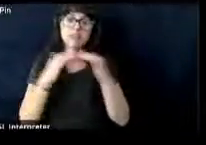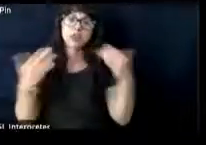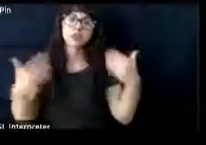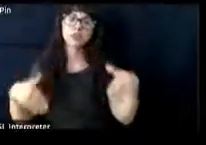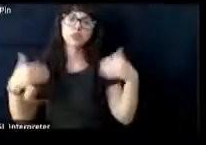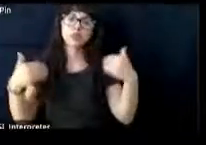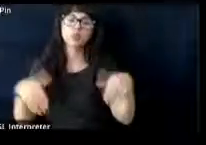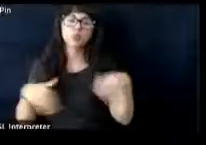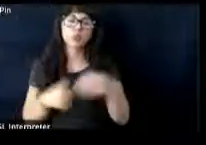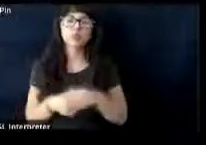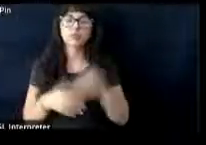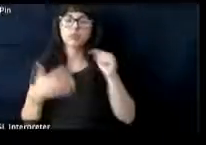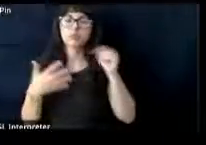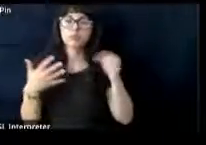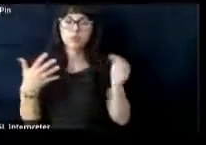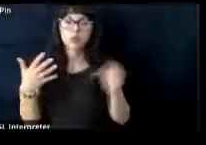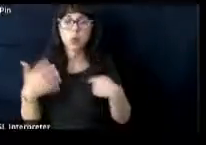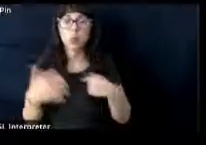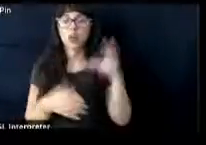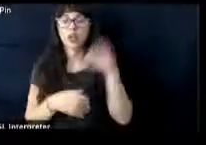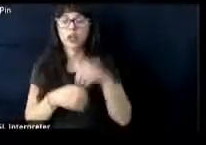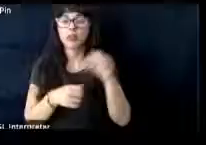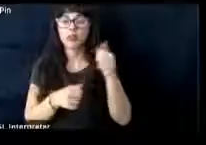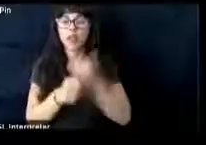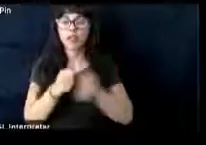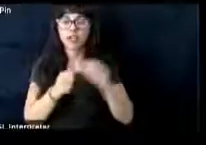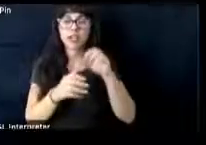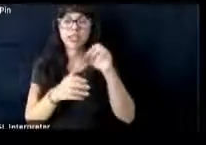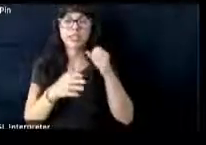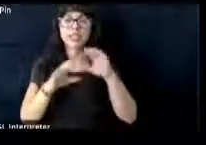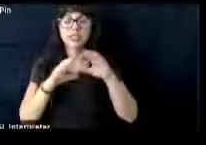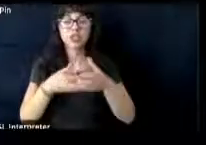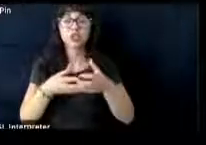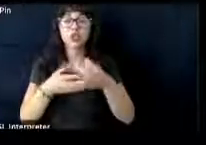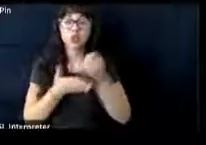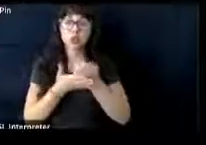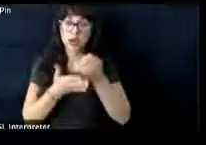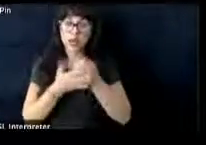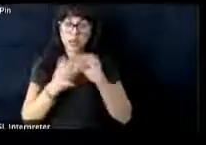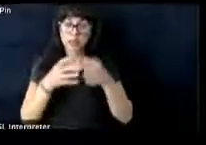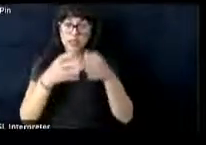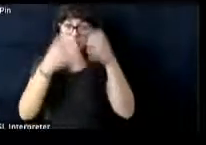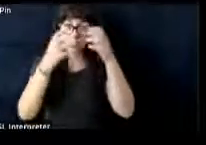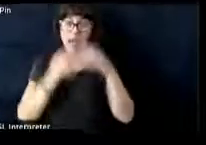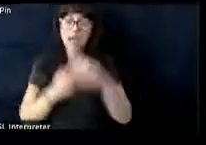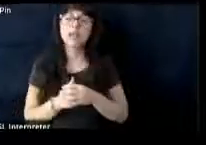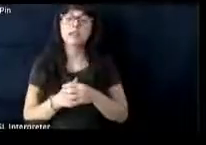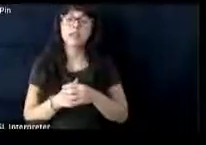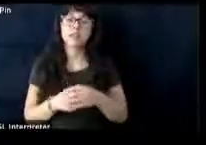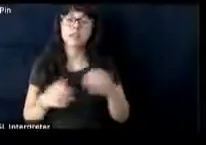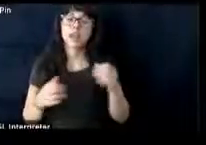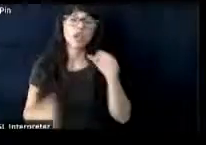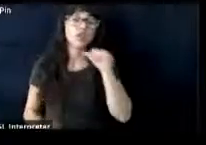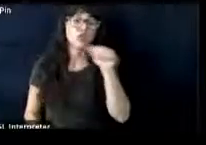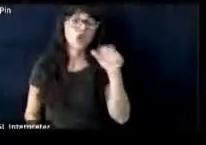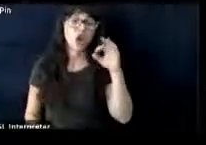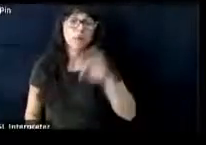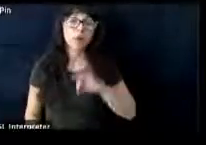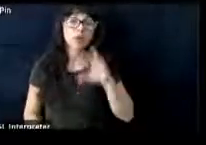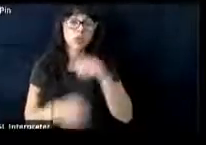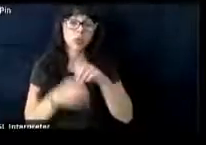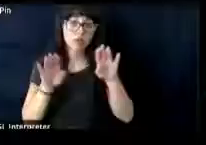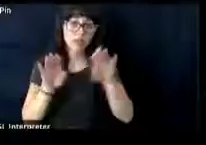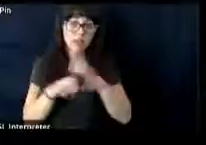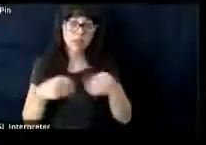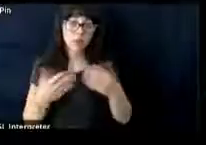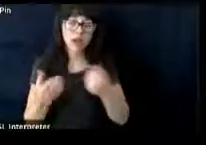ways. We consist of every socioeconomic status, with multiple nonprofits in the valley providing that assistance to those in